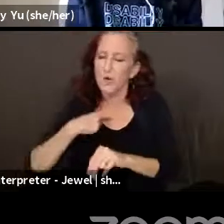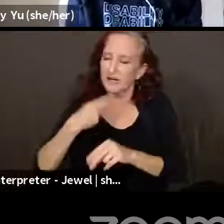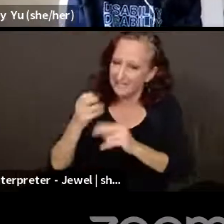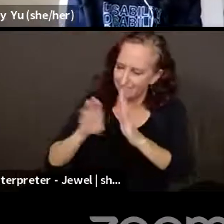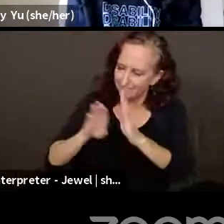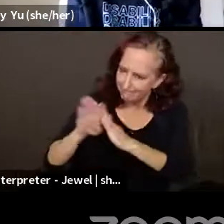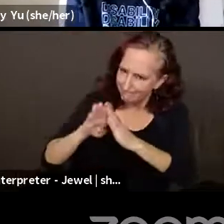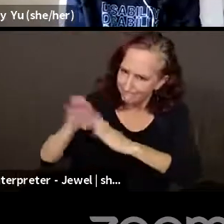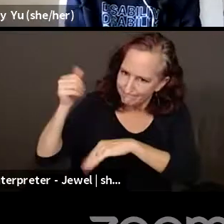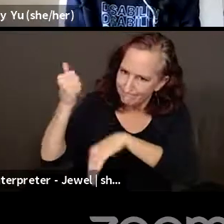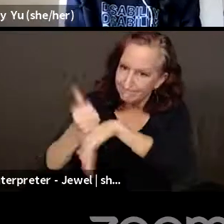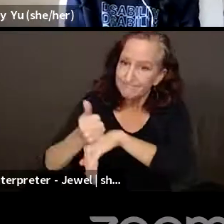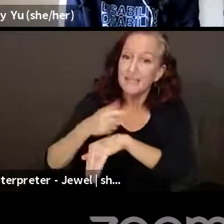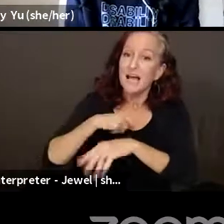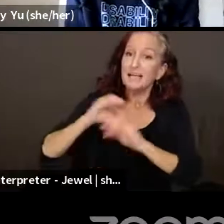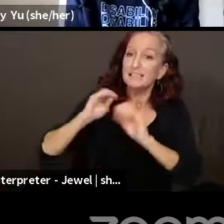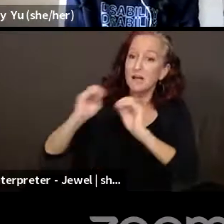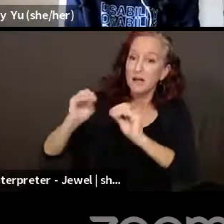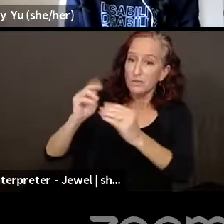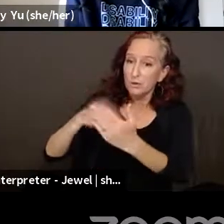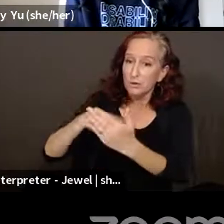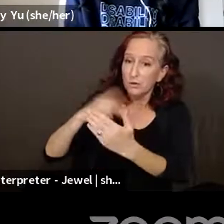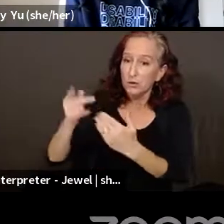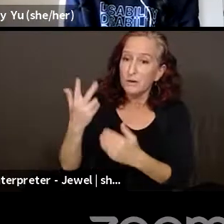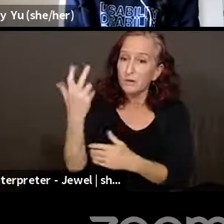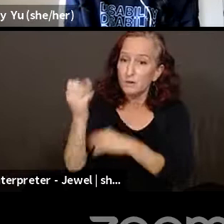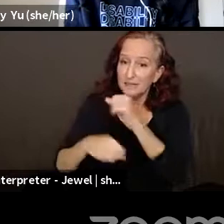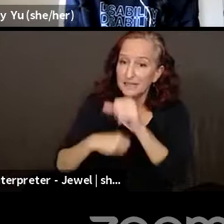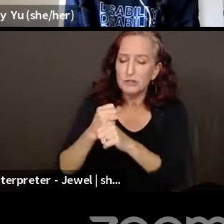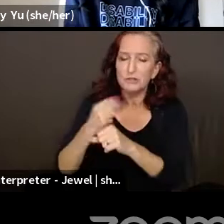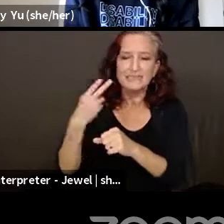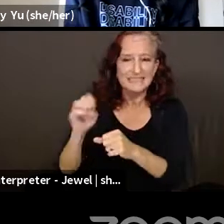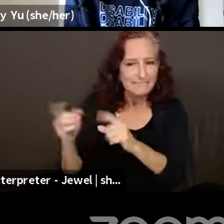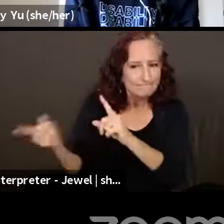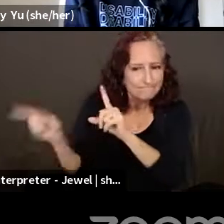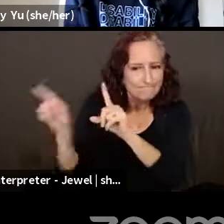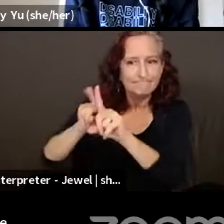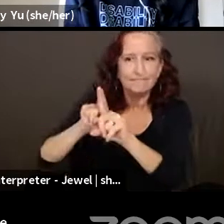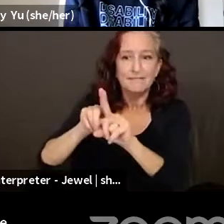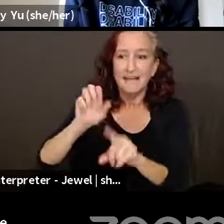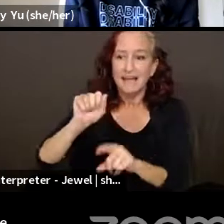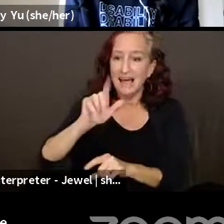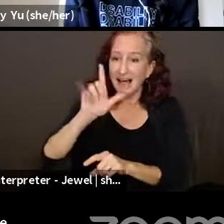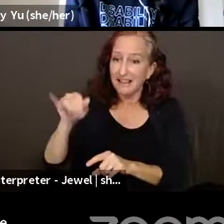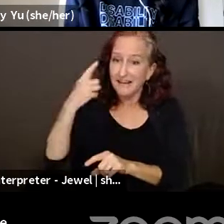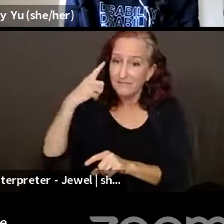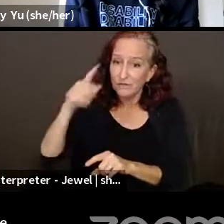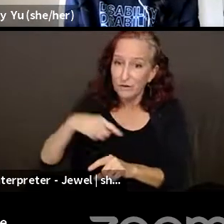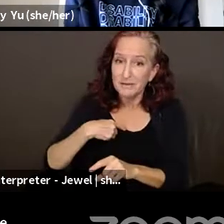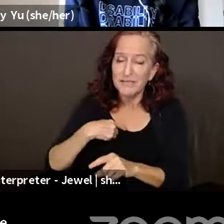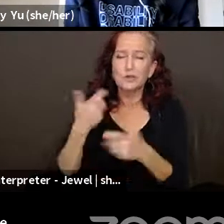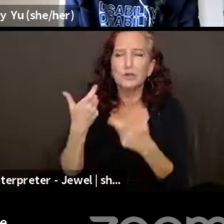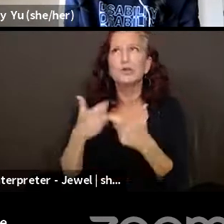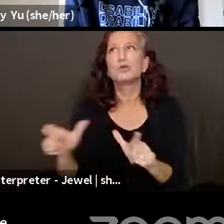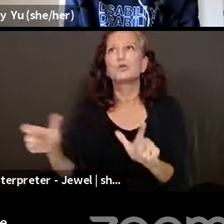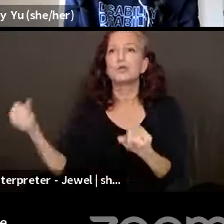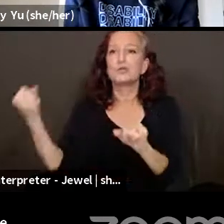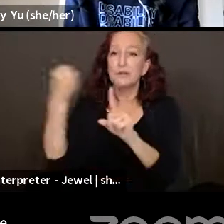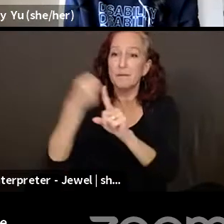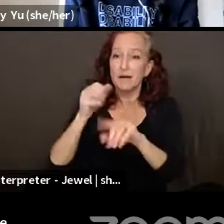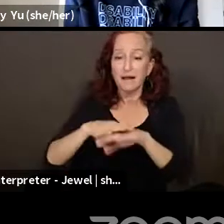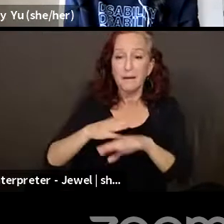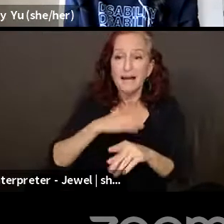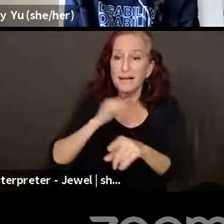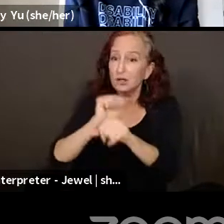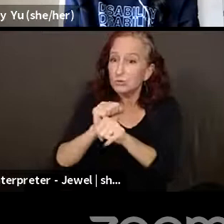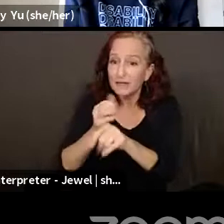3 years. All the way along, he was an ally for me. And it had a profound impact on my career because the moment I said I'm